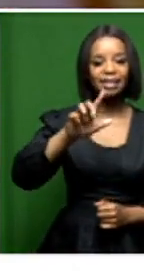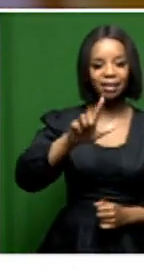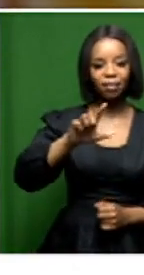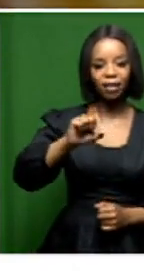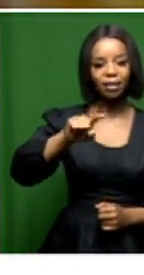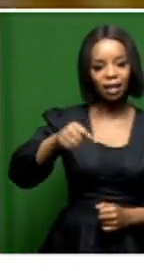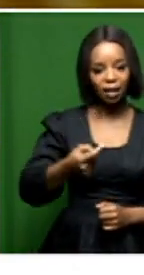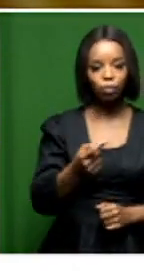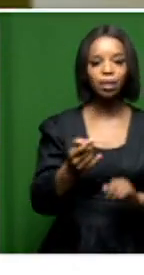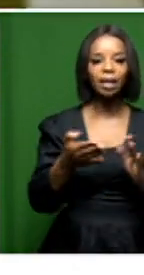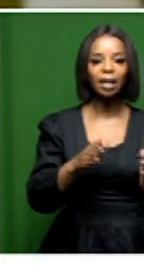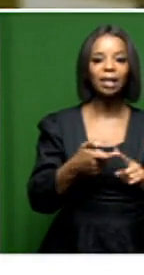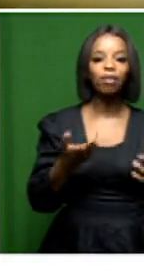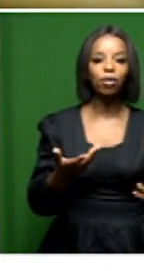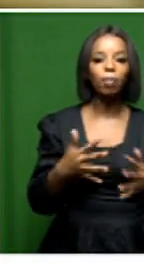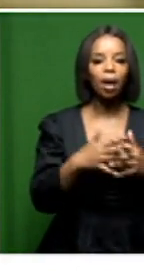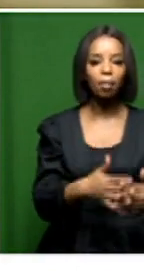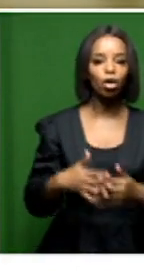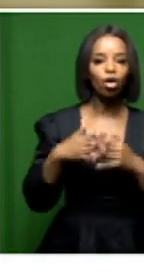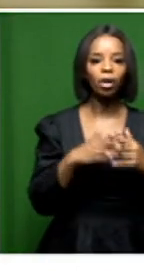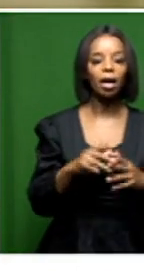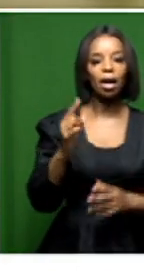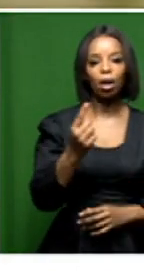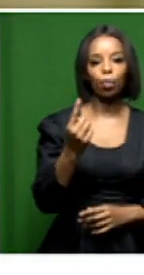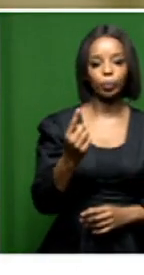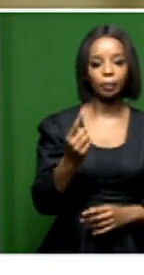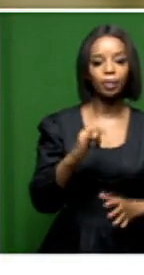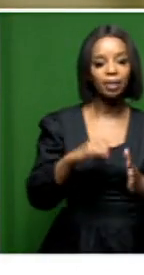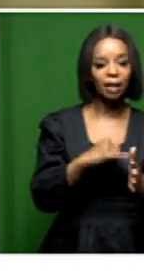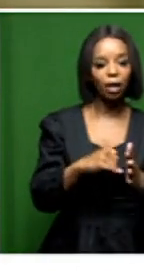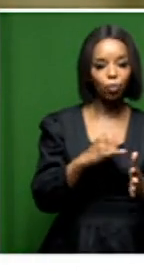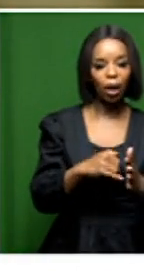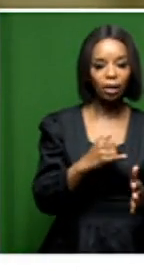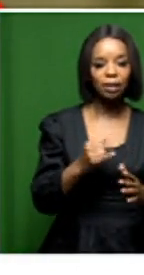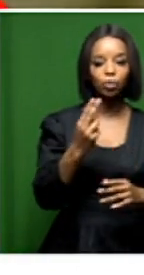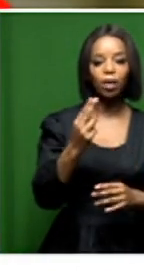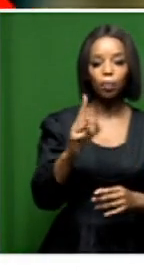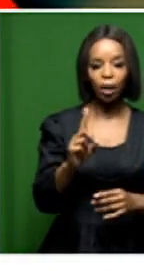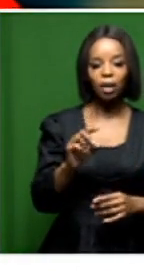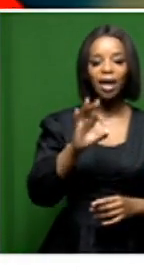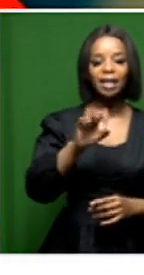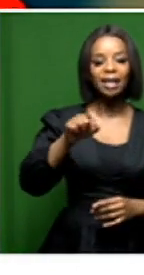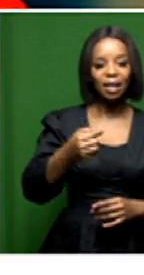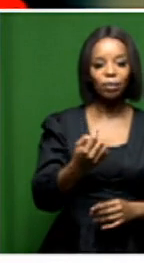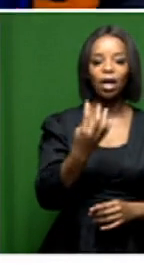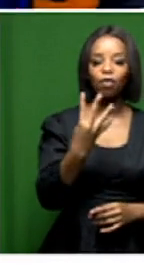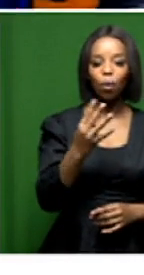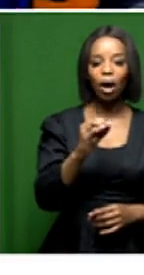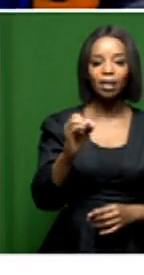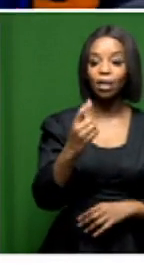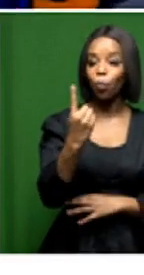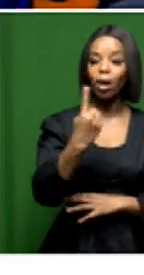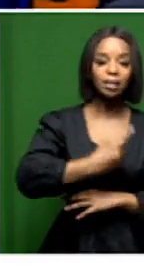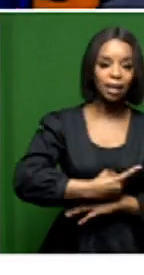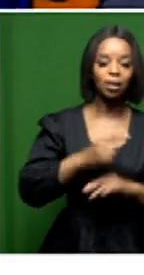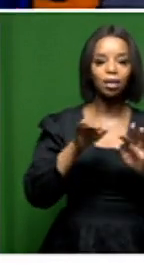to the virus in the US alone. On January 21st, over 3,400 people died in one day.